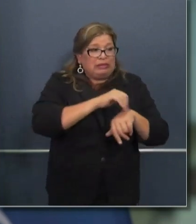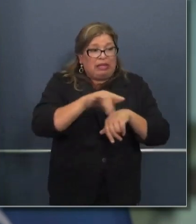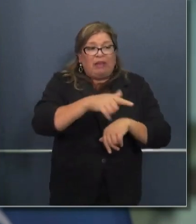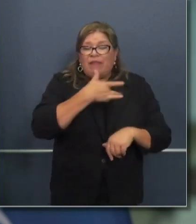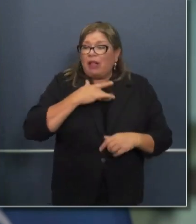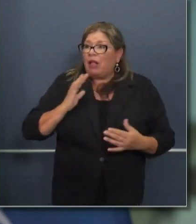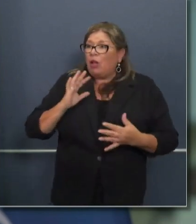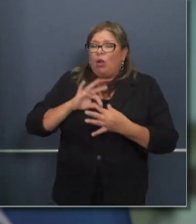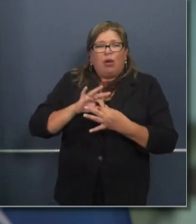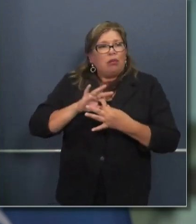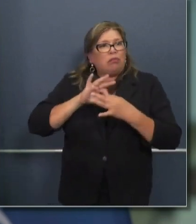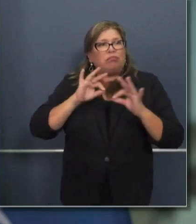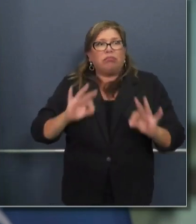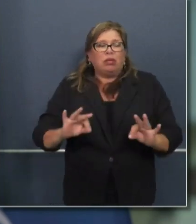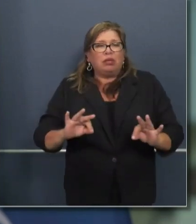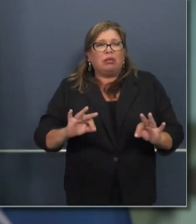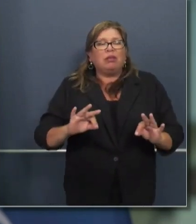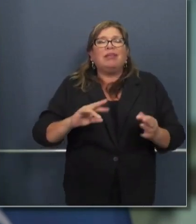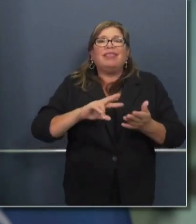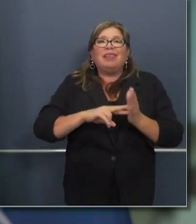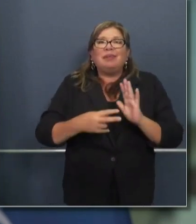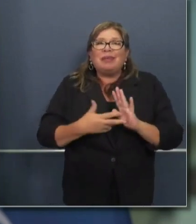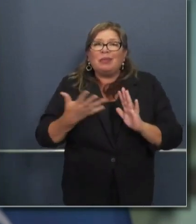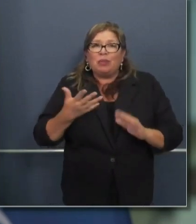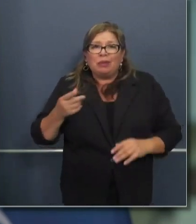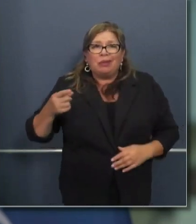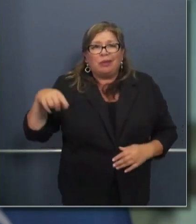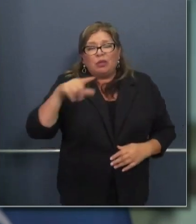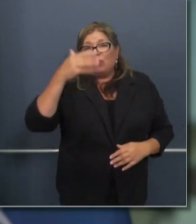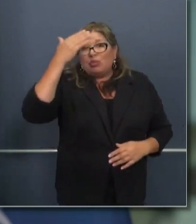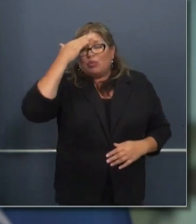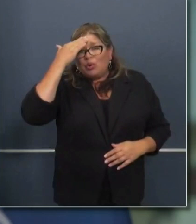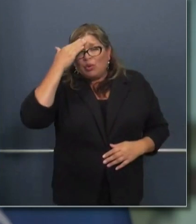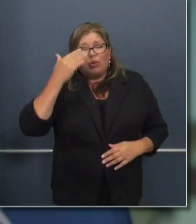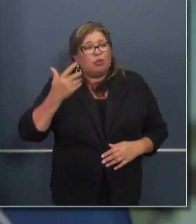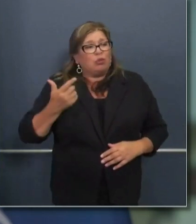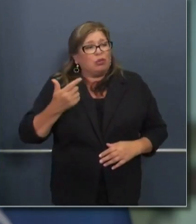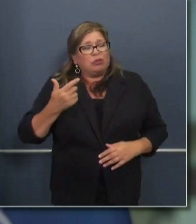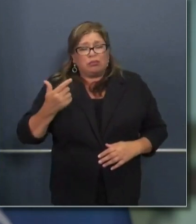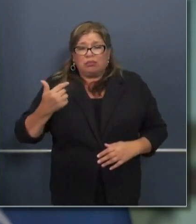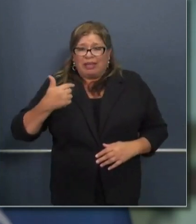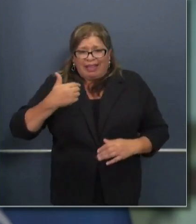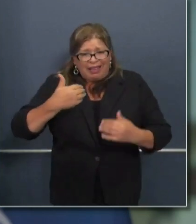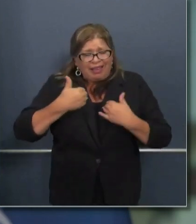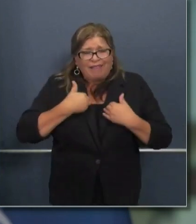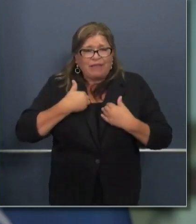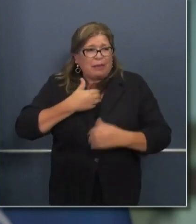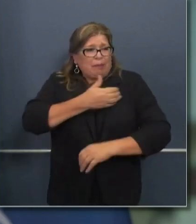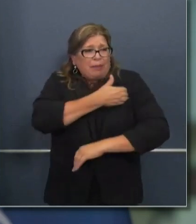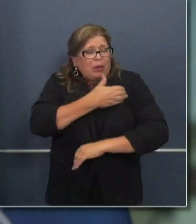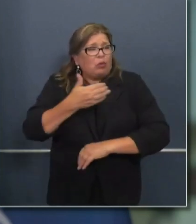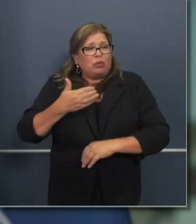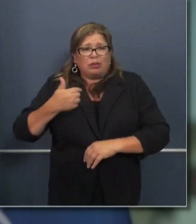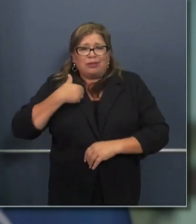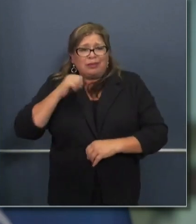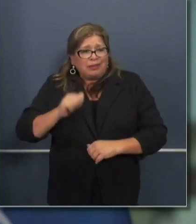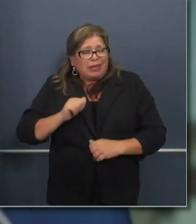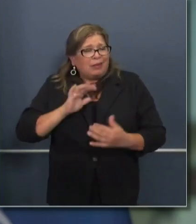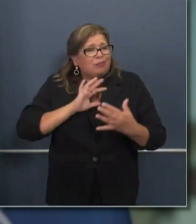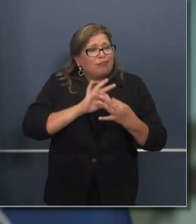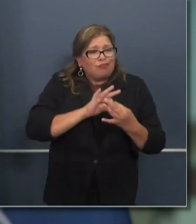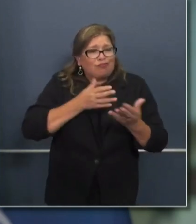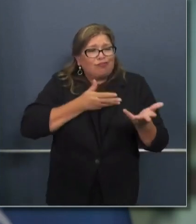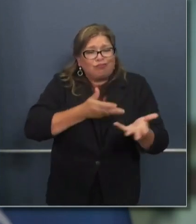even more extraordinary, and that is the power and potency of their voice and their willingness to connect on a human